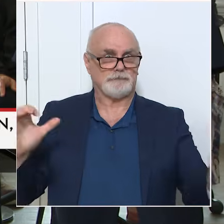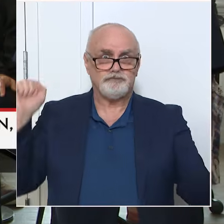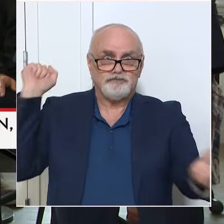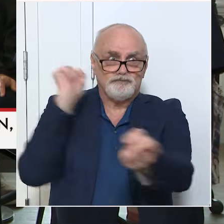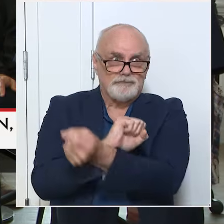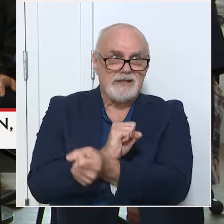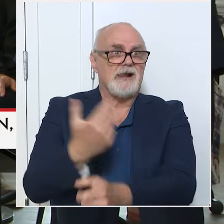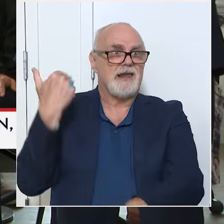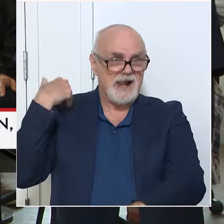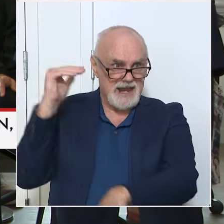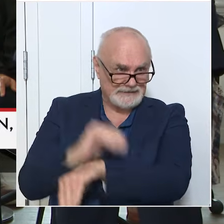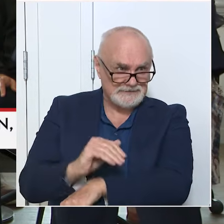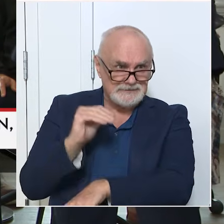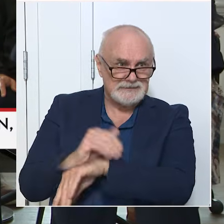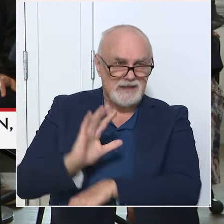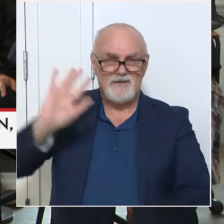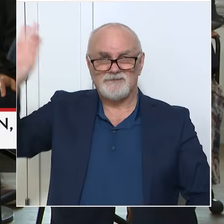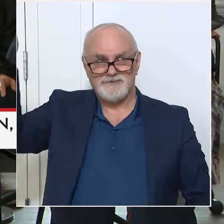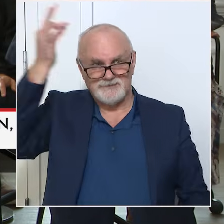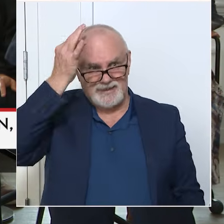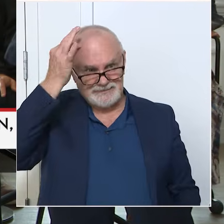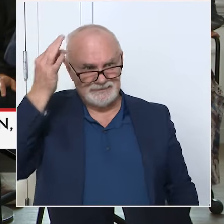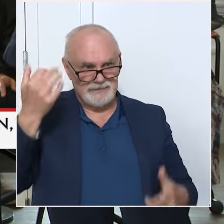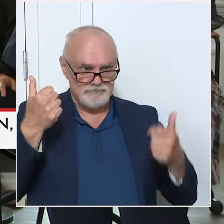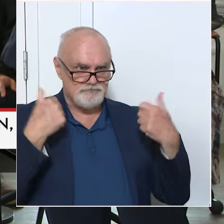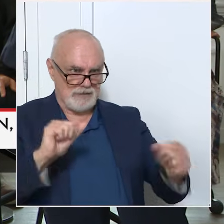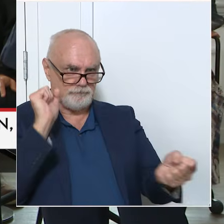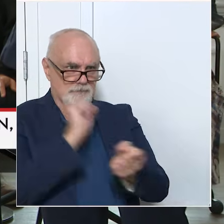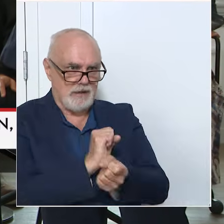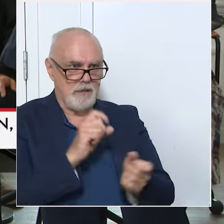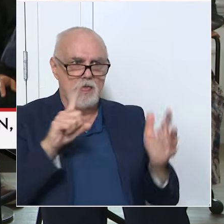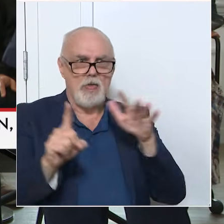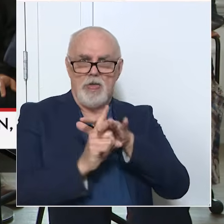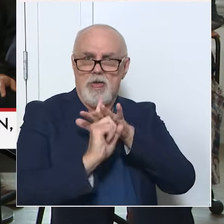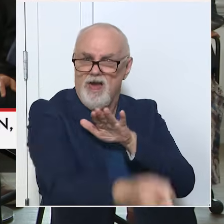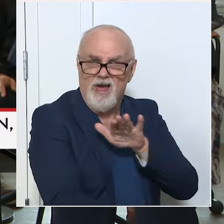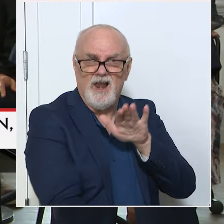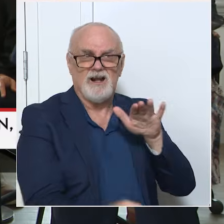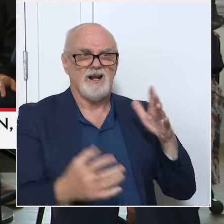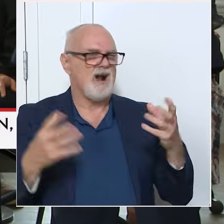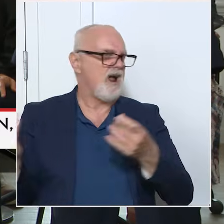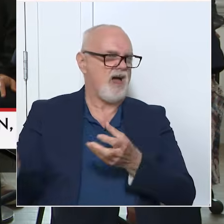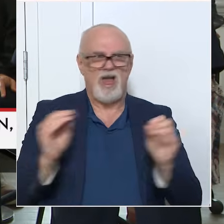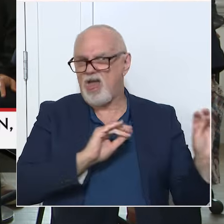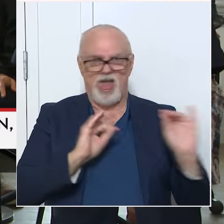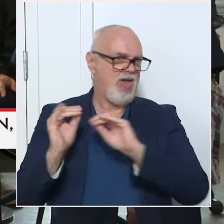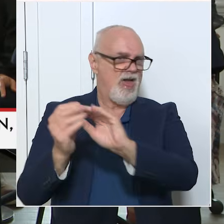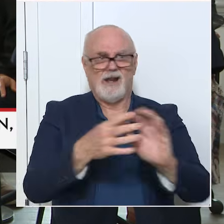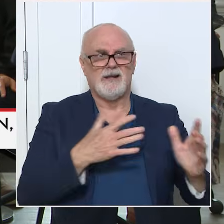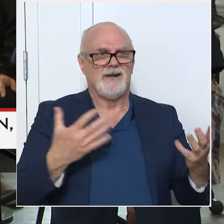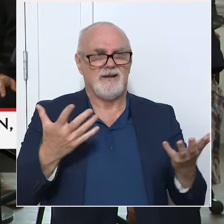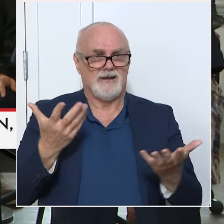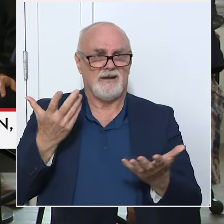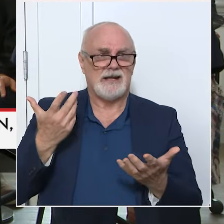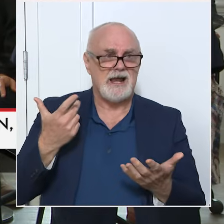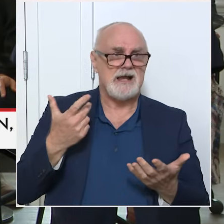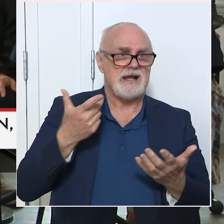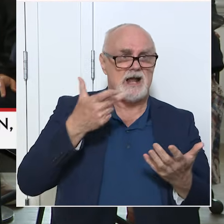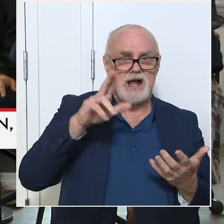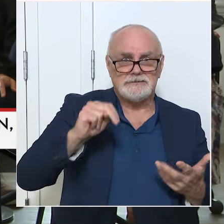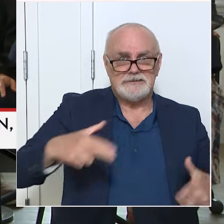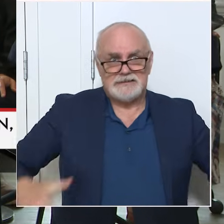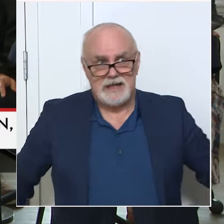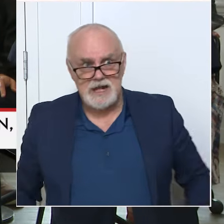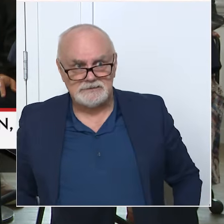agent. There were several felons in the car with him and a lot of high-capacity firearms and ammunition. He's